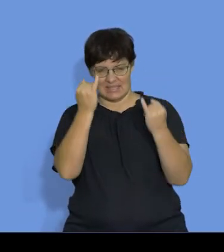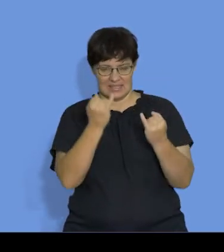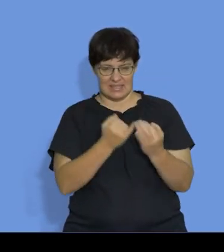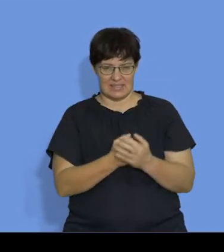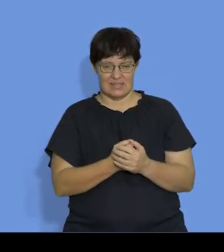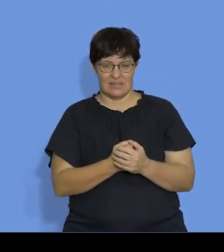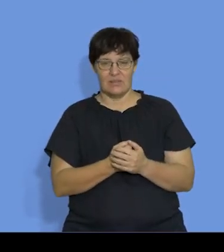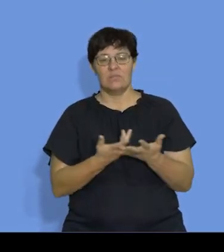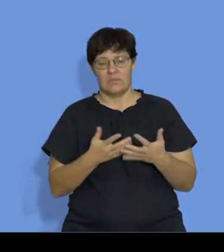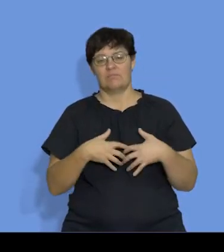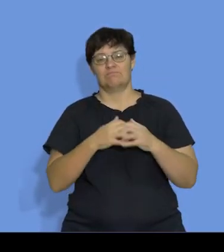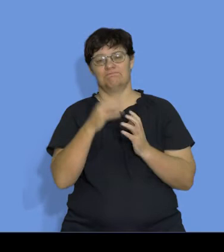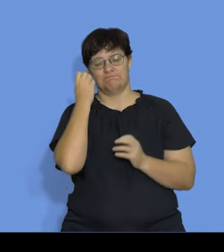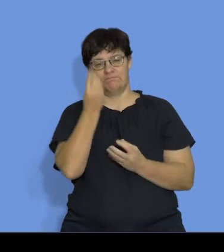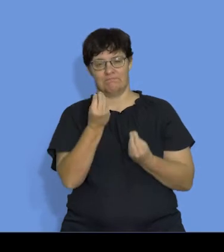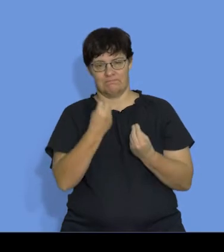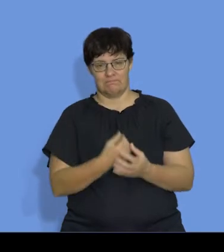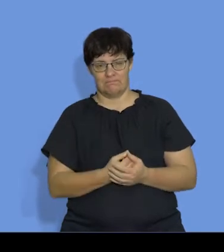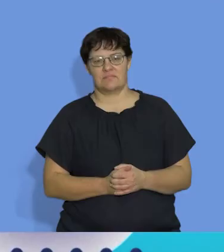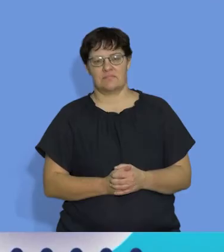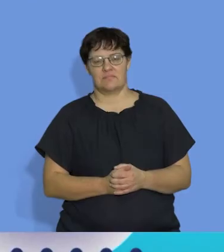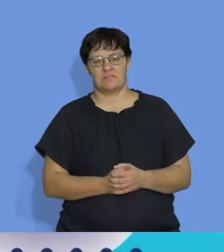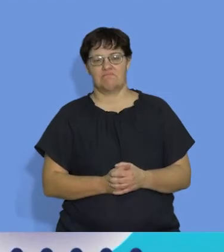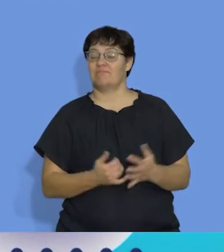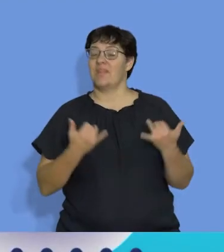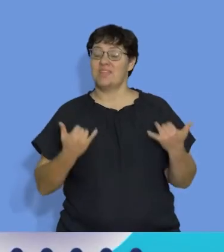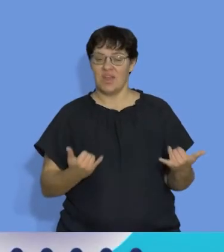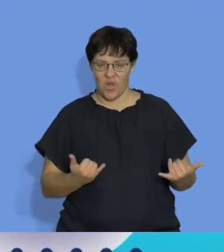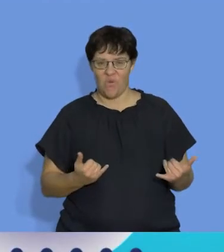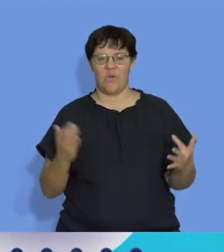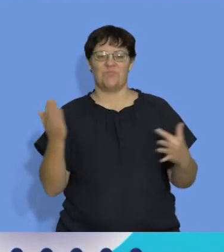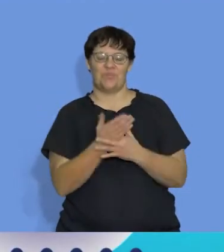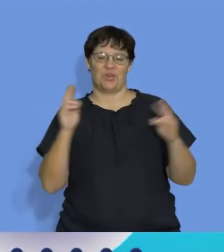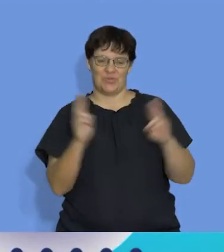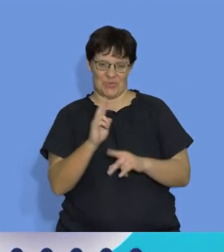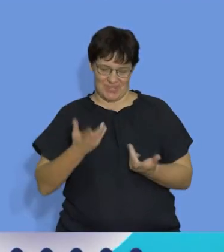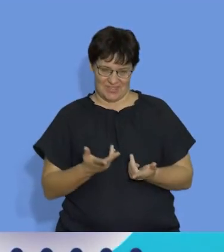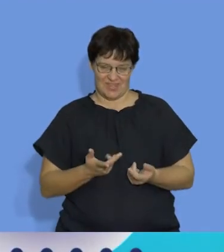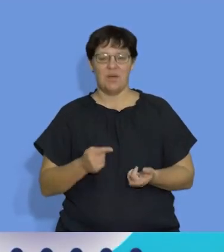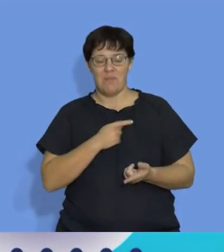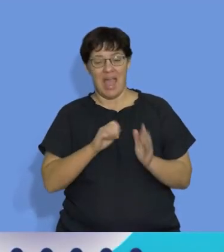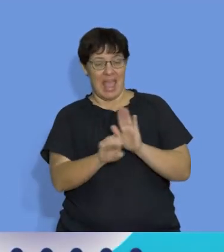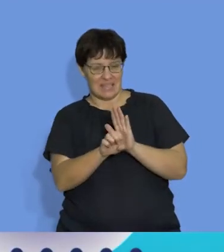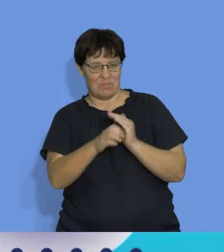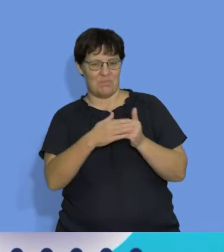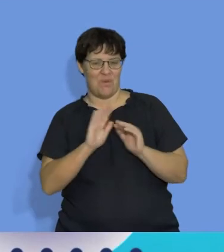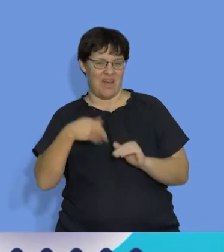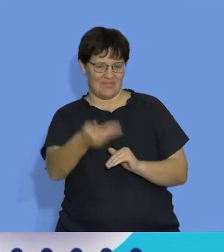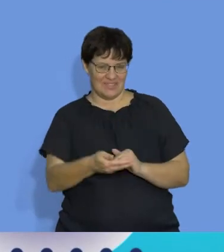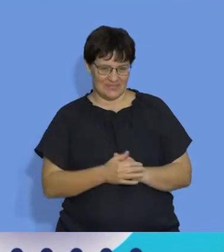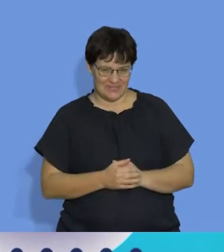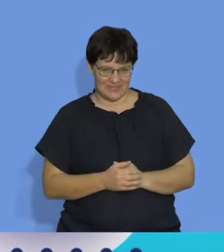come to mind, right? For now, we'll take a short break and look at more examples after the break. See you